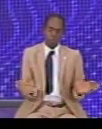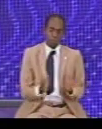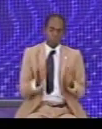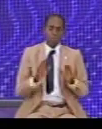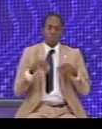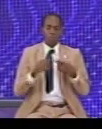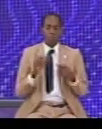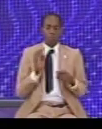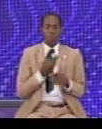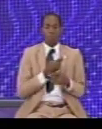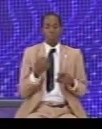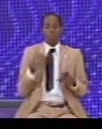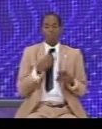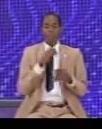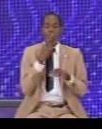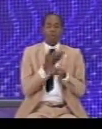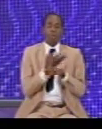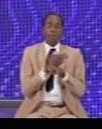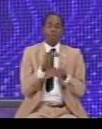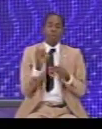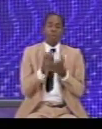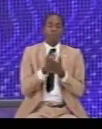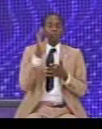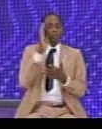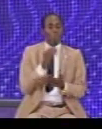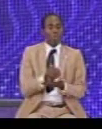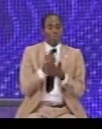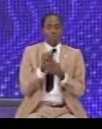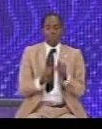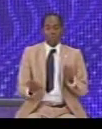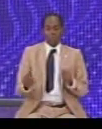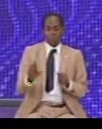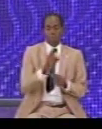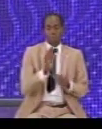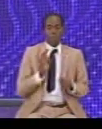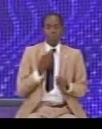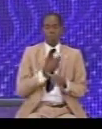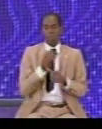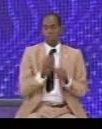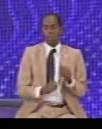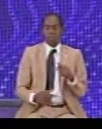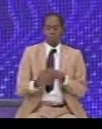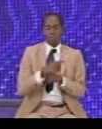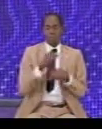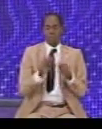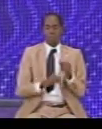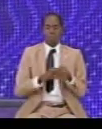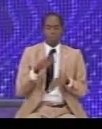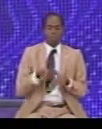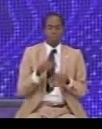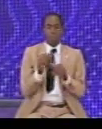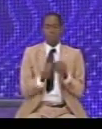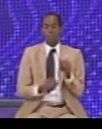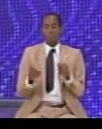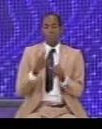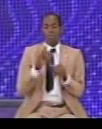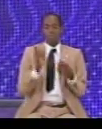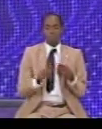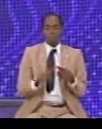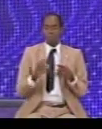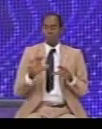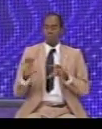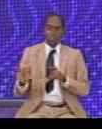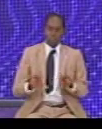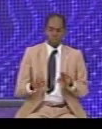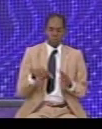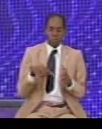We're pleading, oh God, that you help every one of us every day, every time, everywhere to be actively,